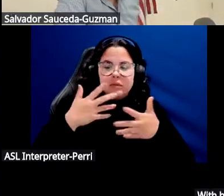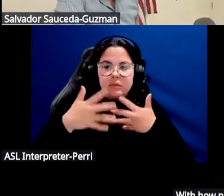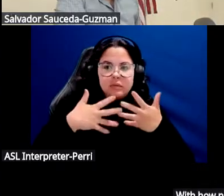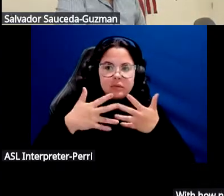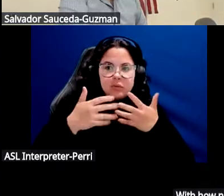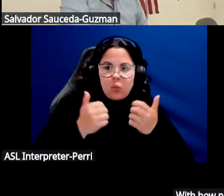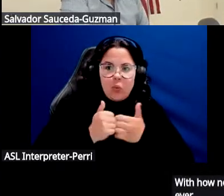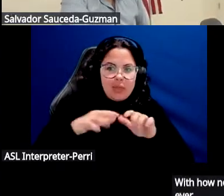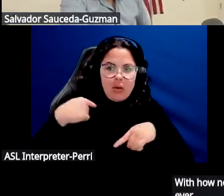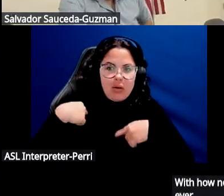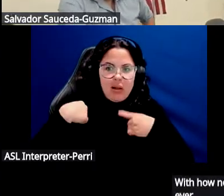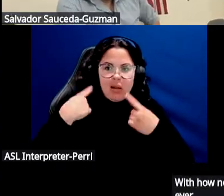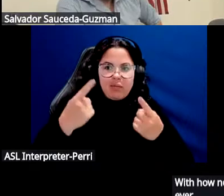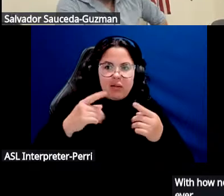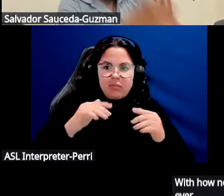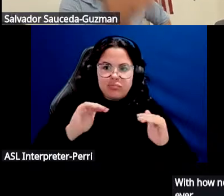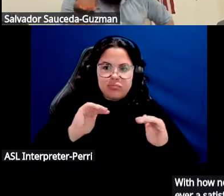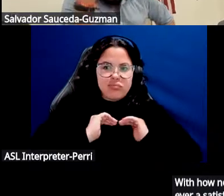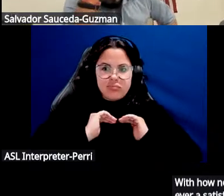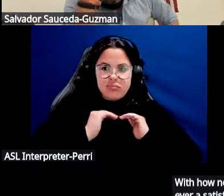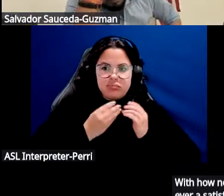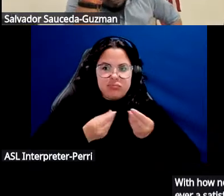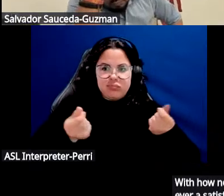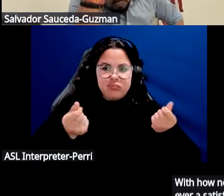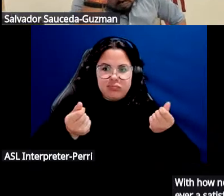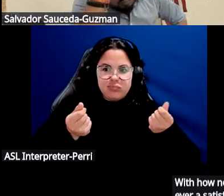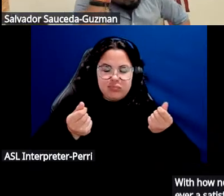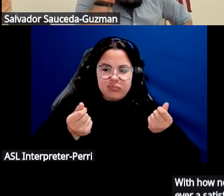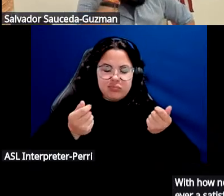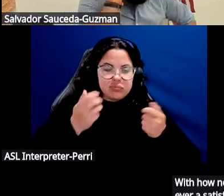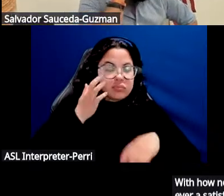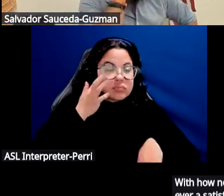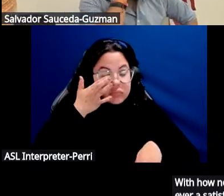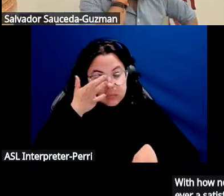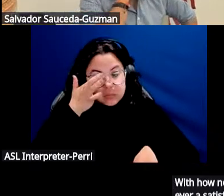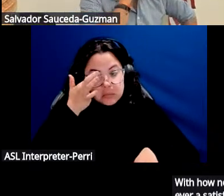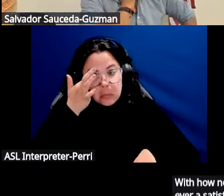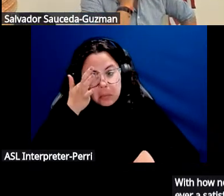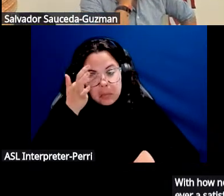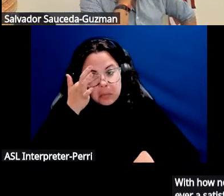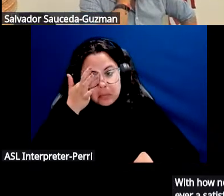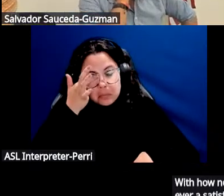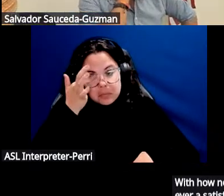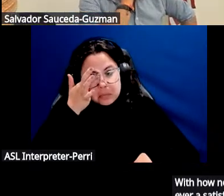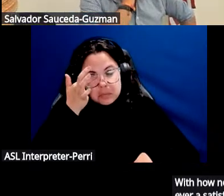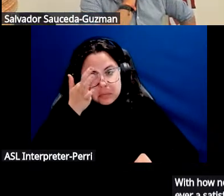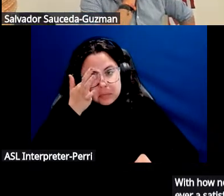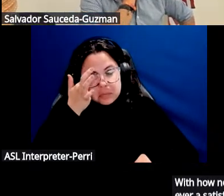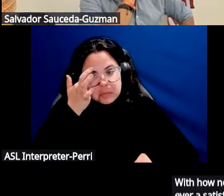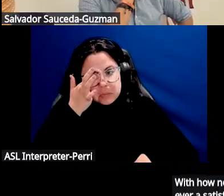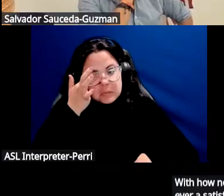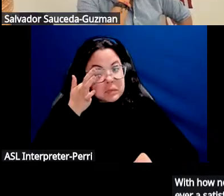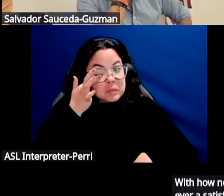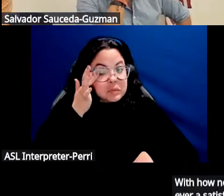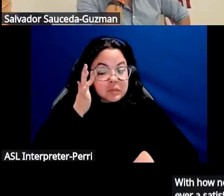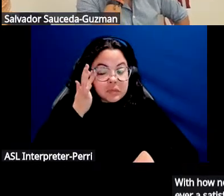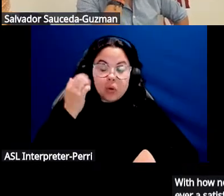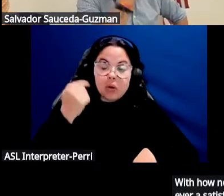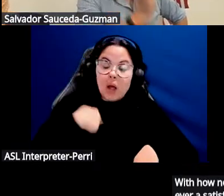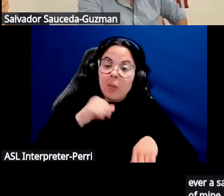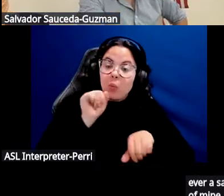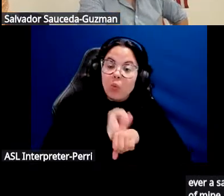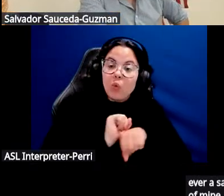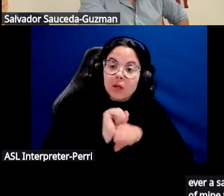ever a satisfactory resolution being reached. So I'm working with constituents of mine that